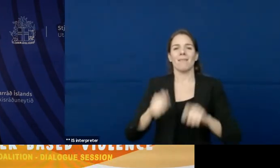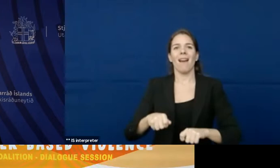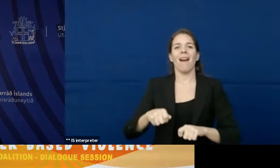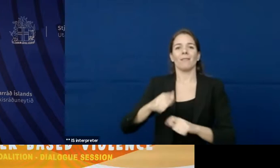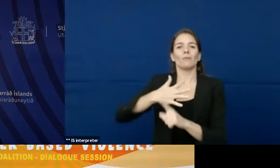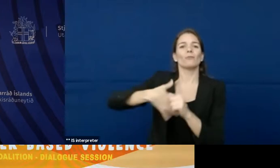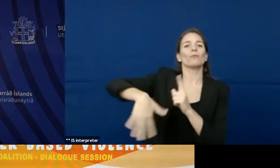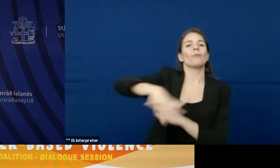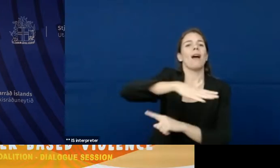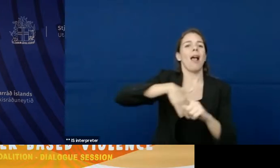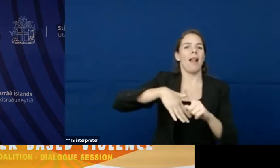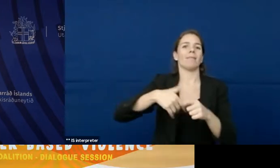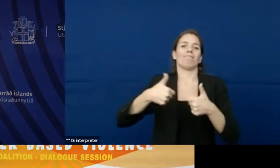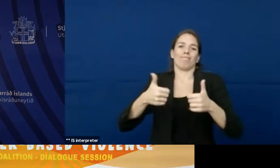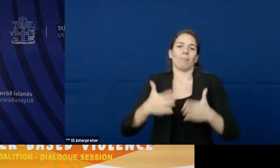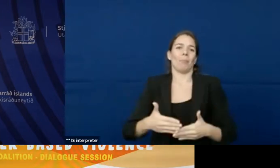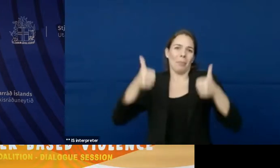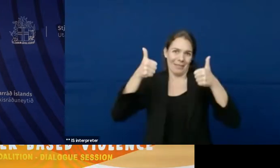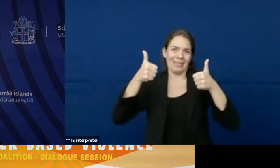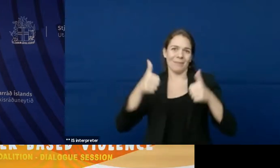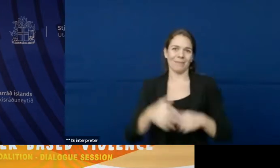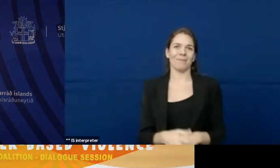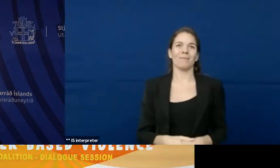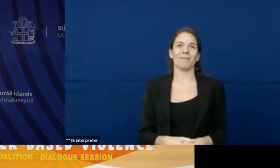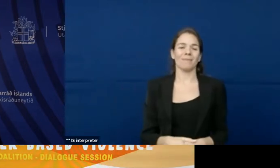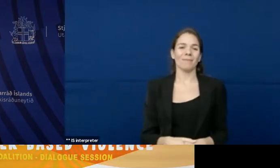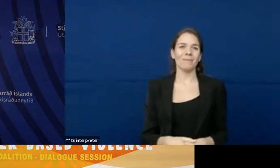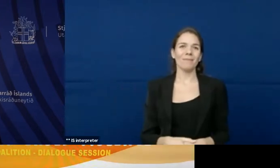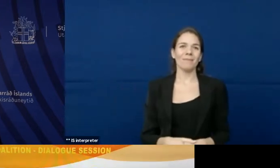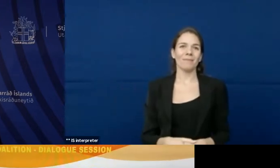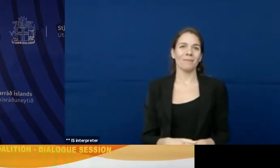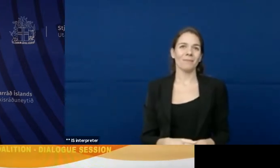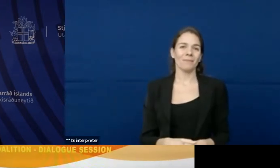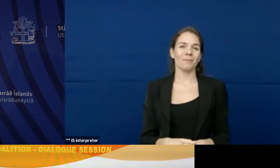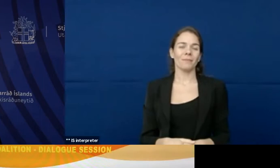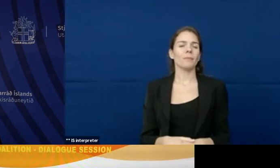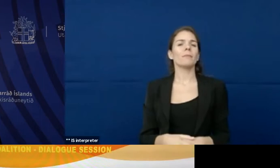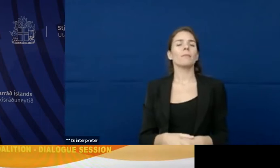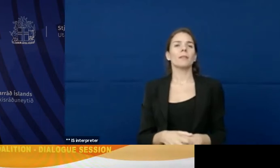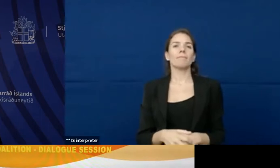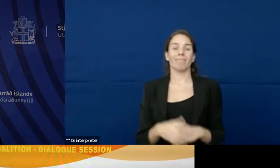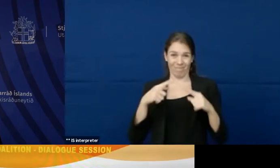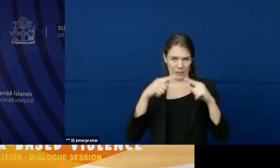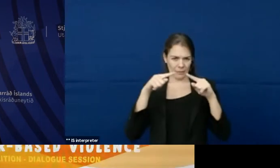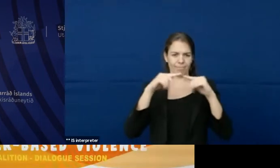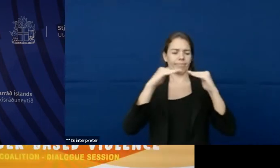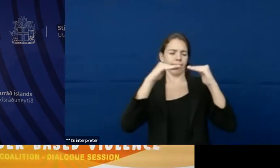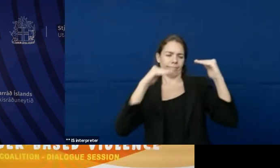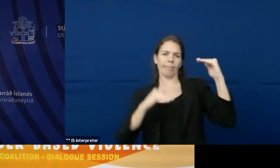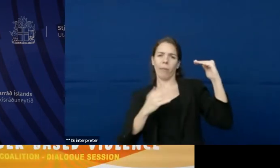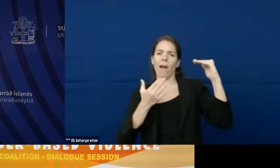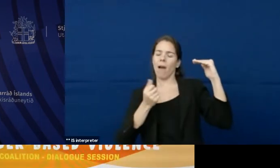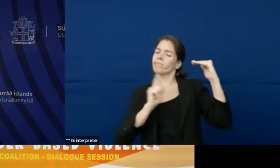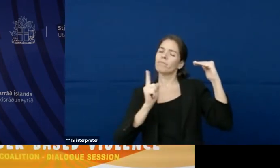eliminate gender-based violence, we must address its root causes, including by challenging